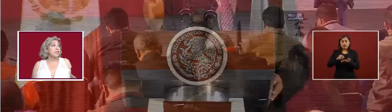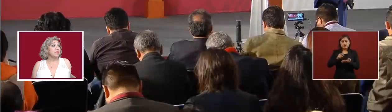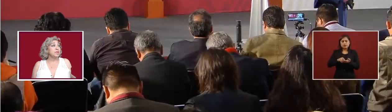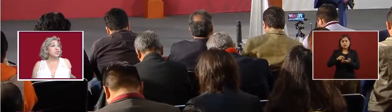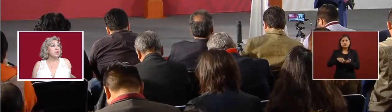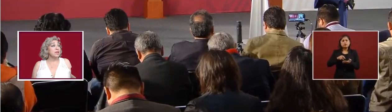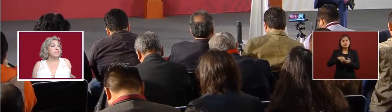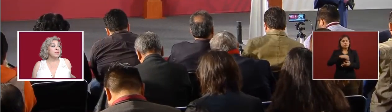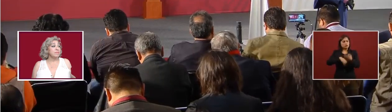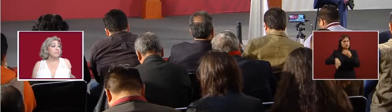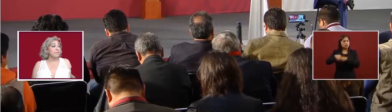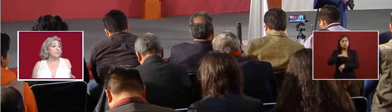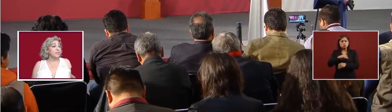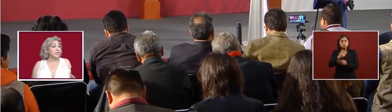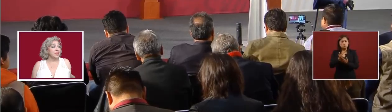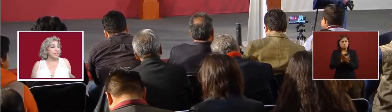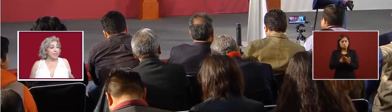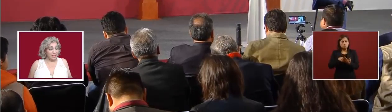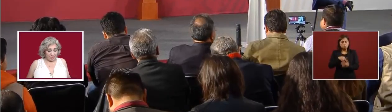The majority of them.